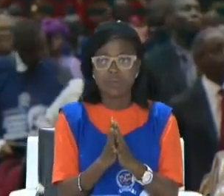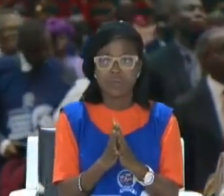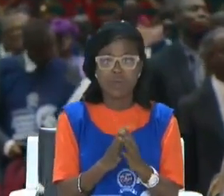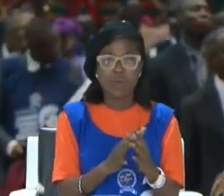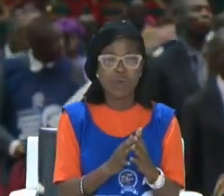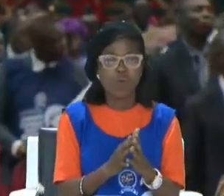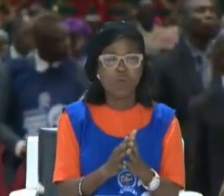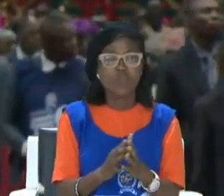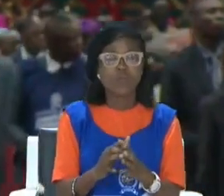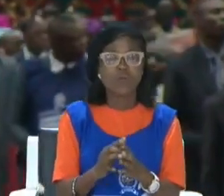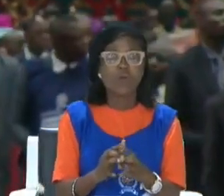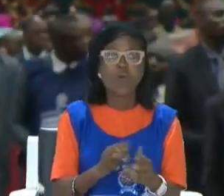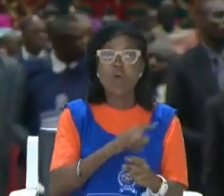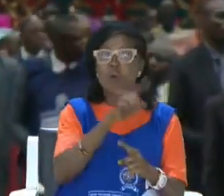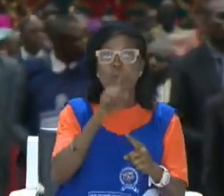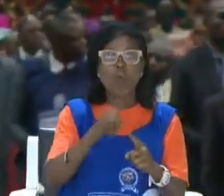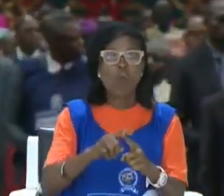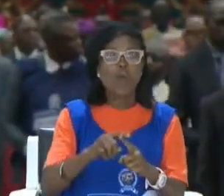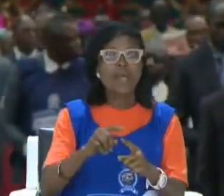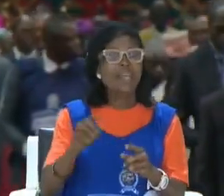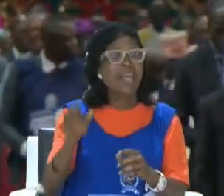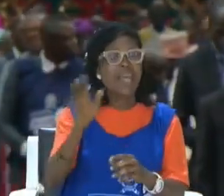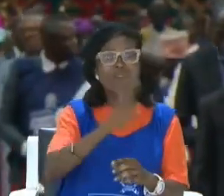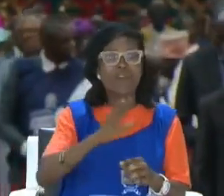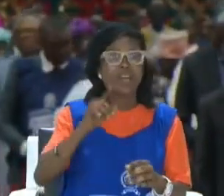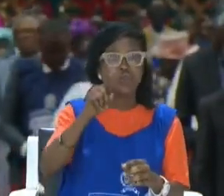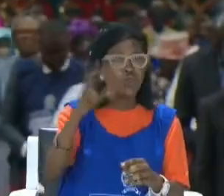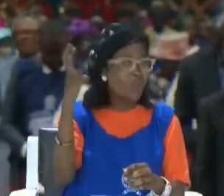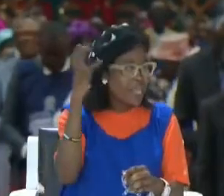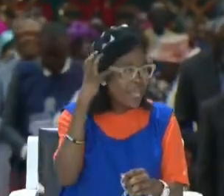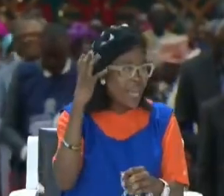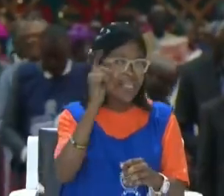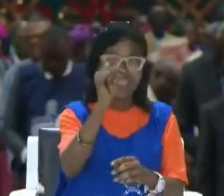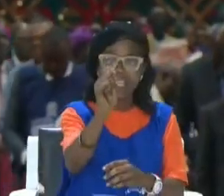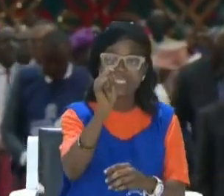Whenever we hear testimonies,